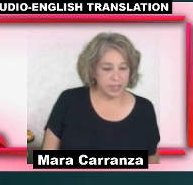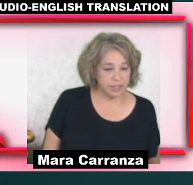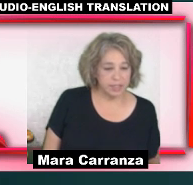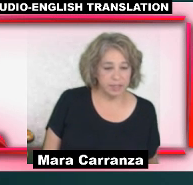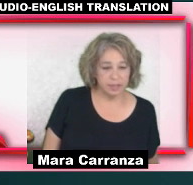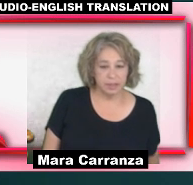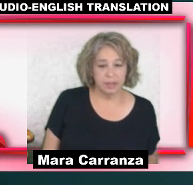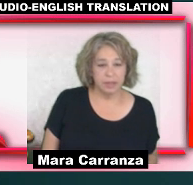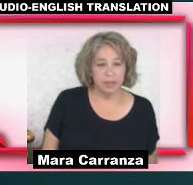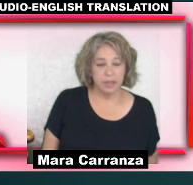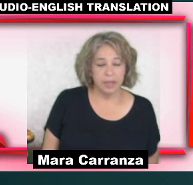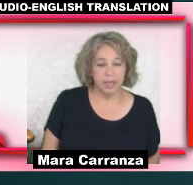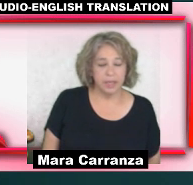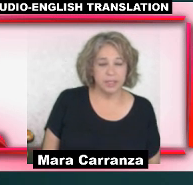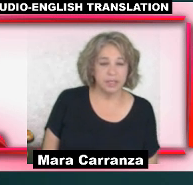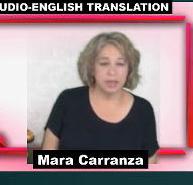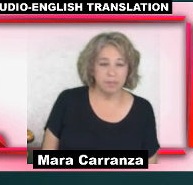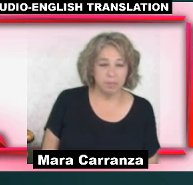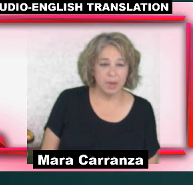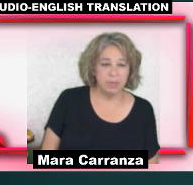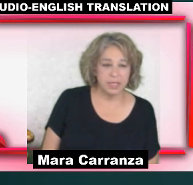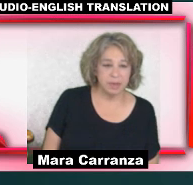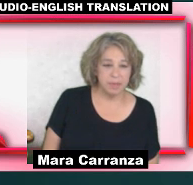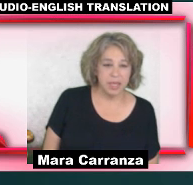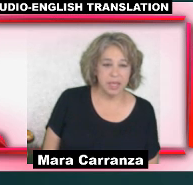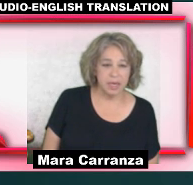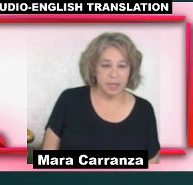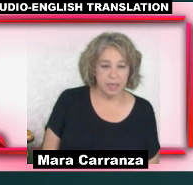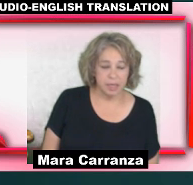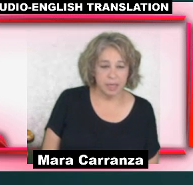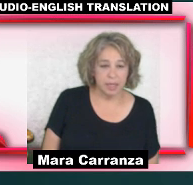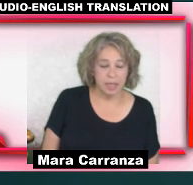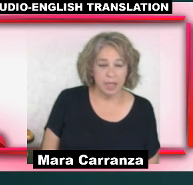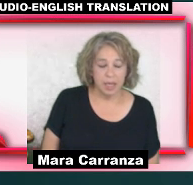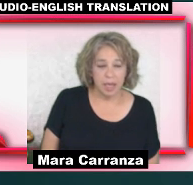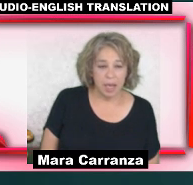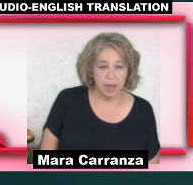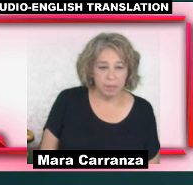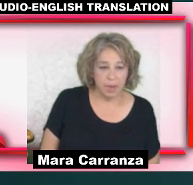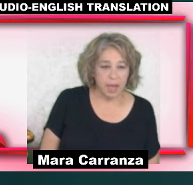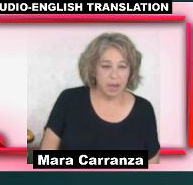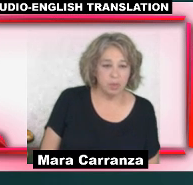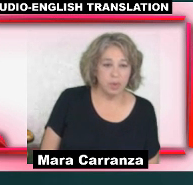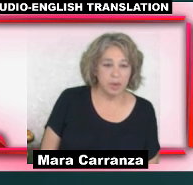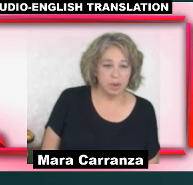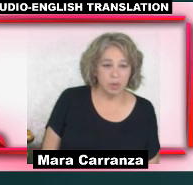such as público, it is a public dominion.